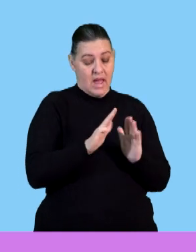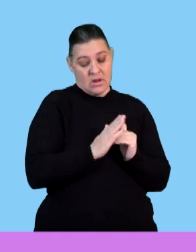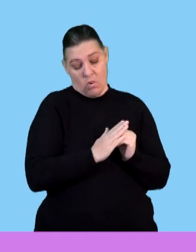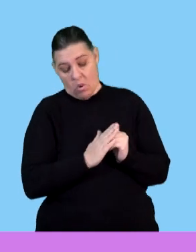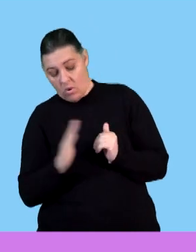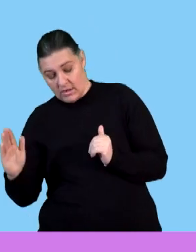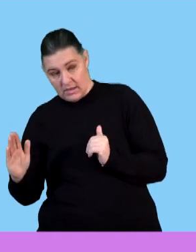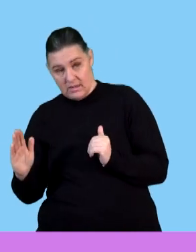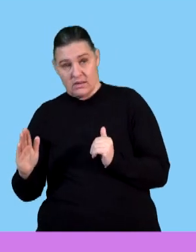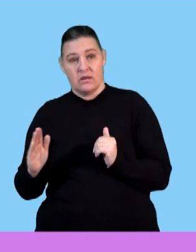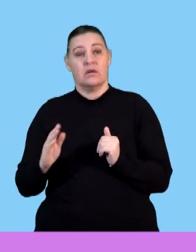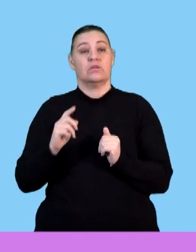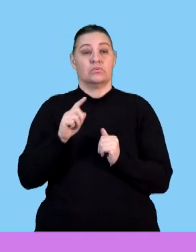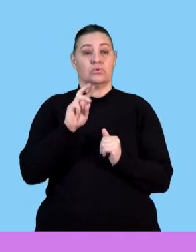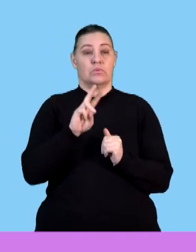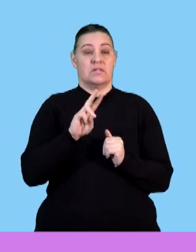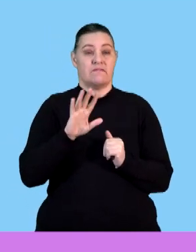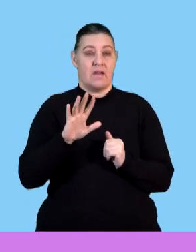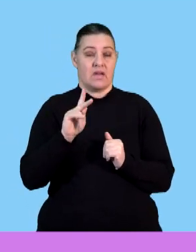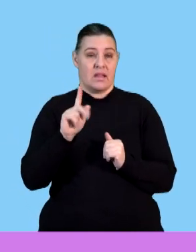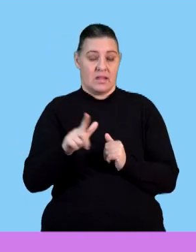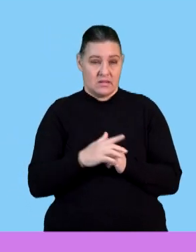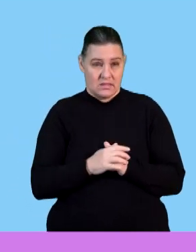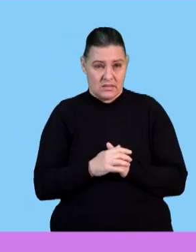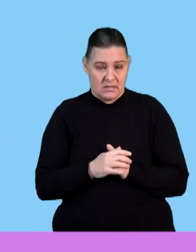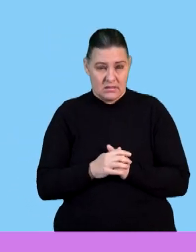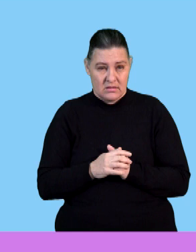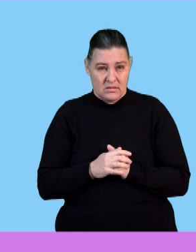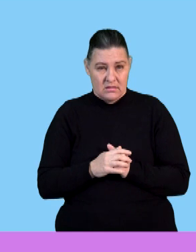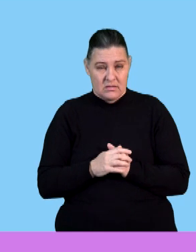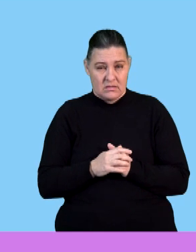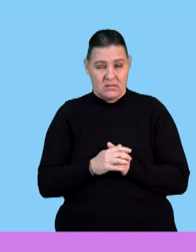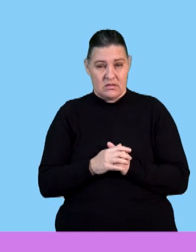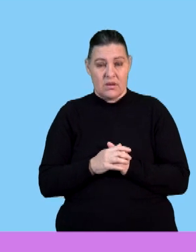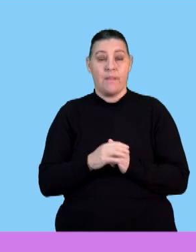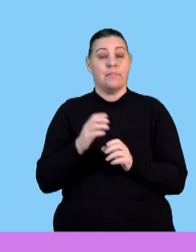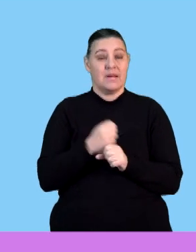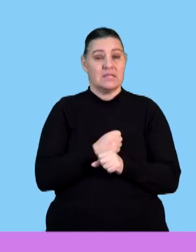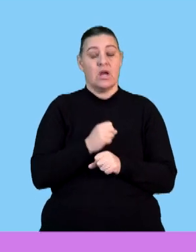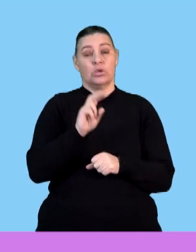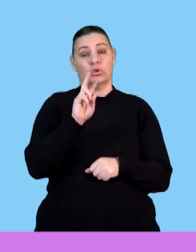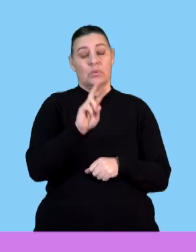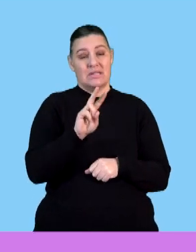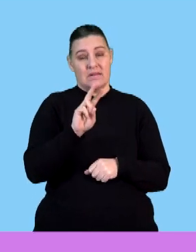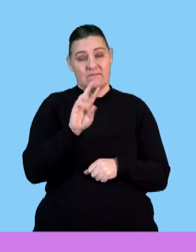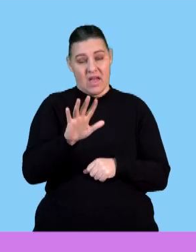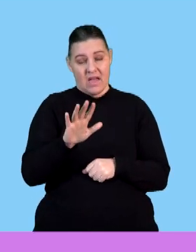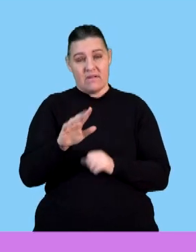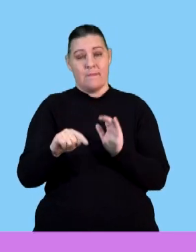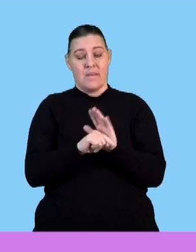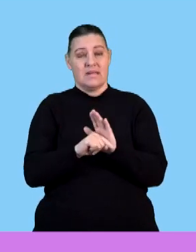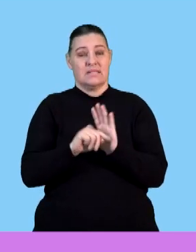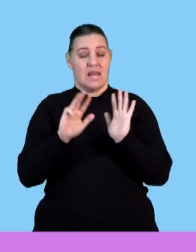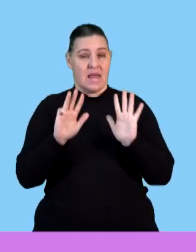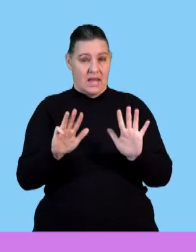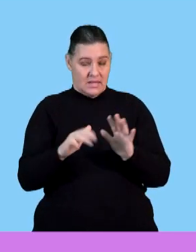9 kiloliters to 25 kiloliters. So what have we got to do there? We've got to take 25 minus